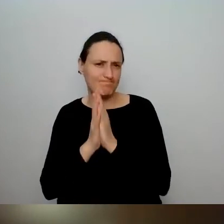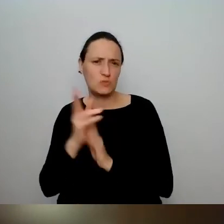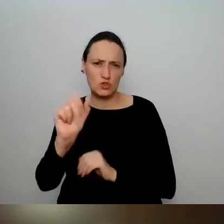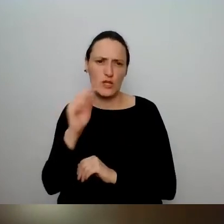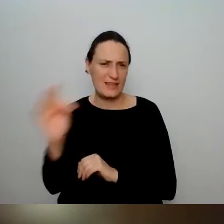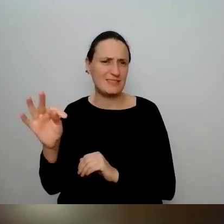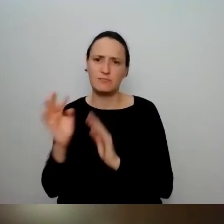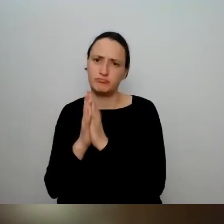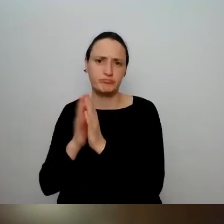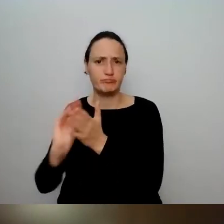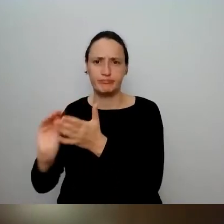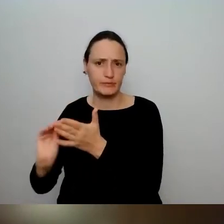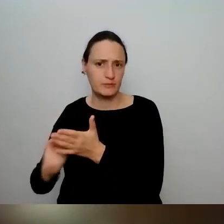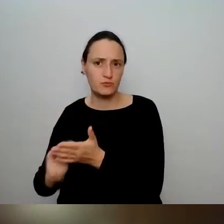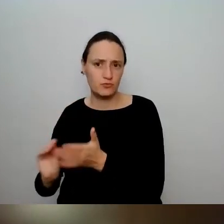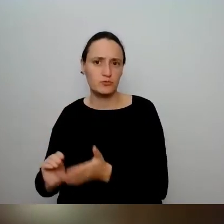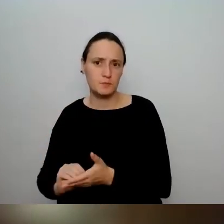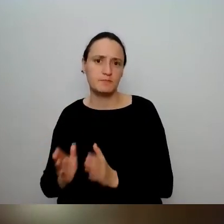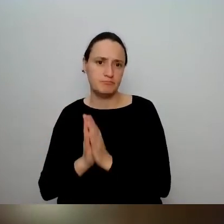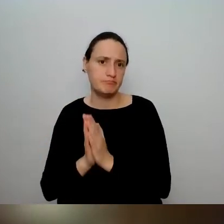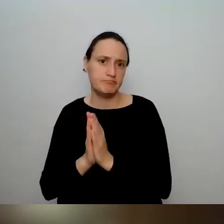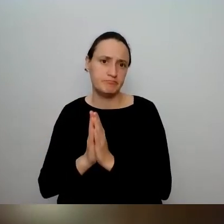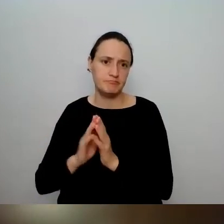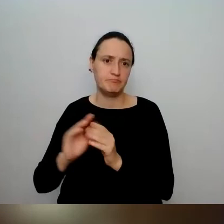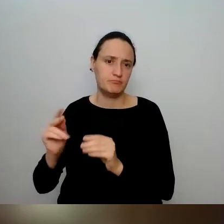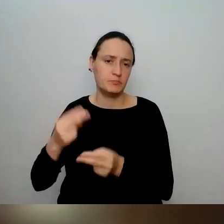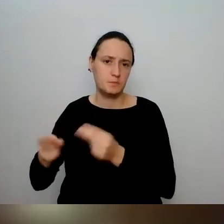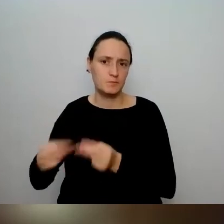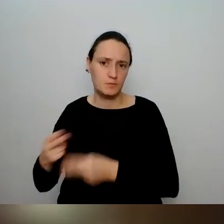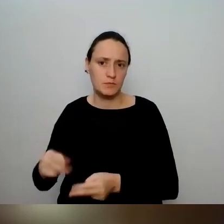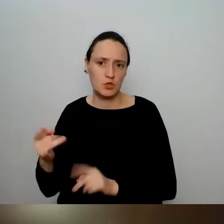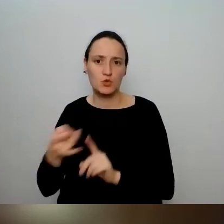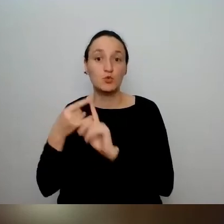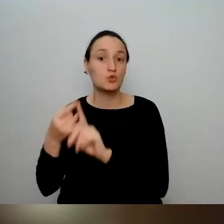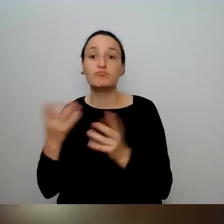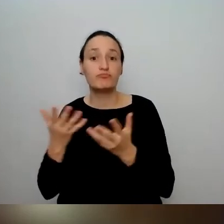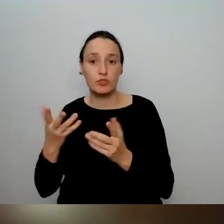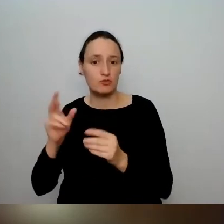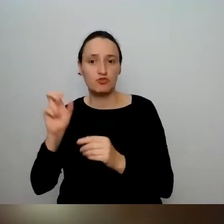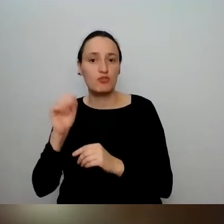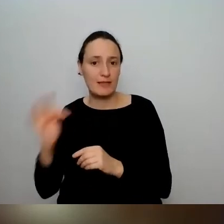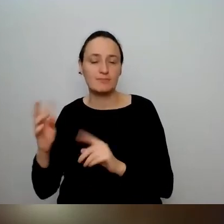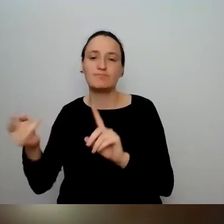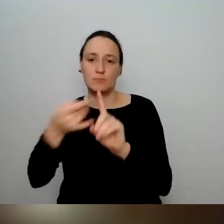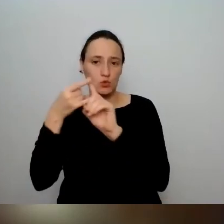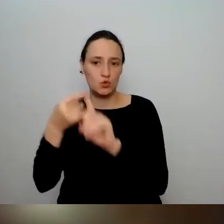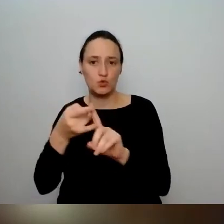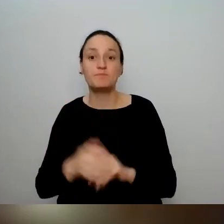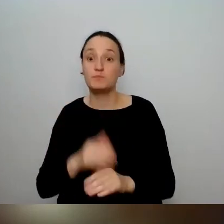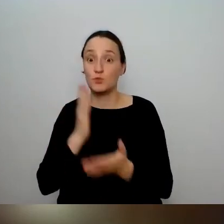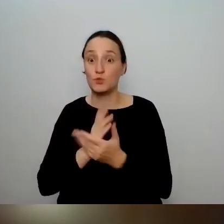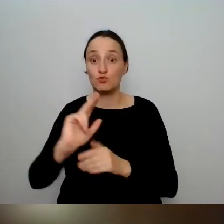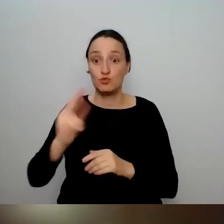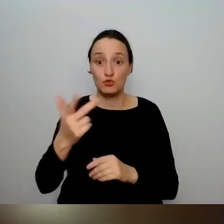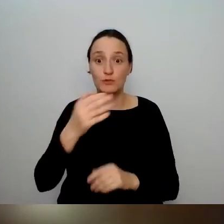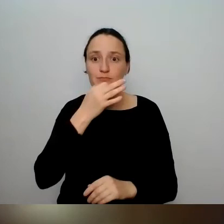English or in Polish. And we have three questions from Michael Tver,